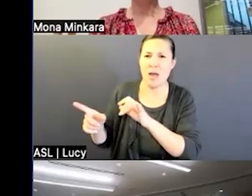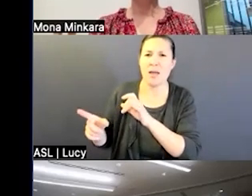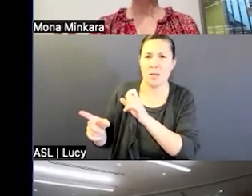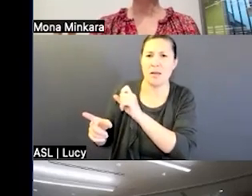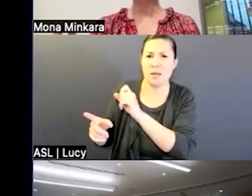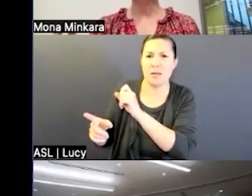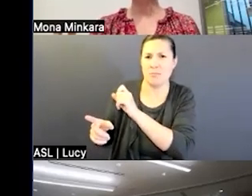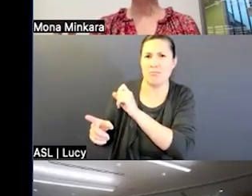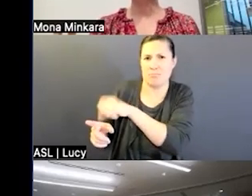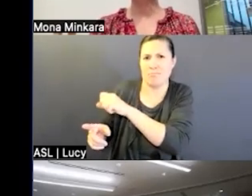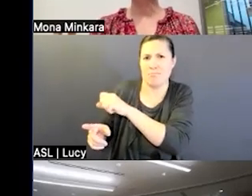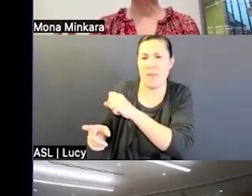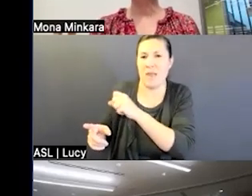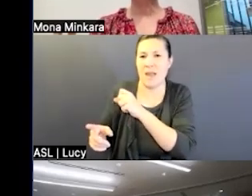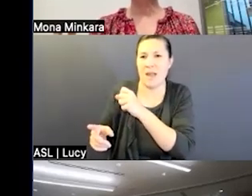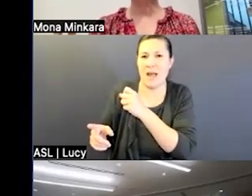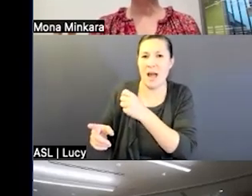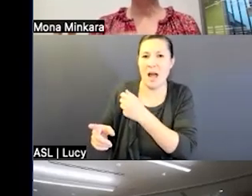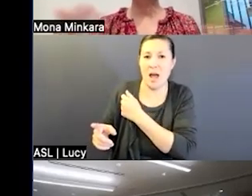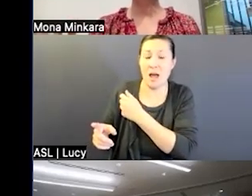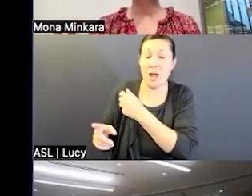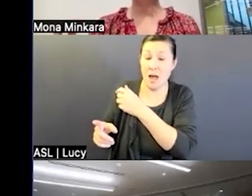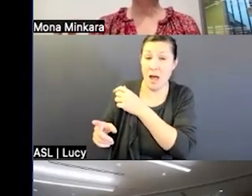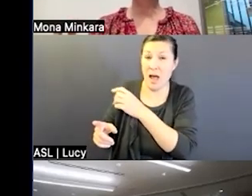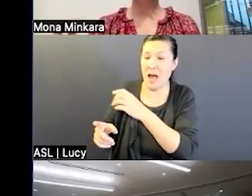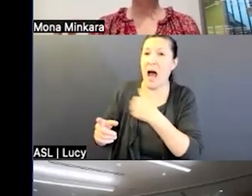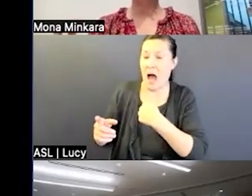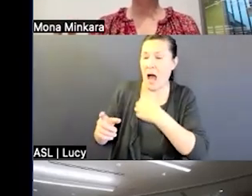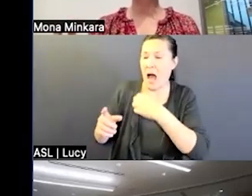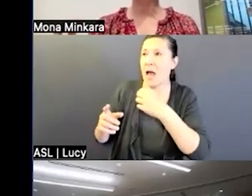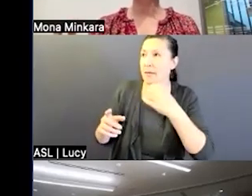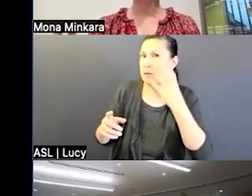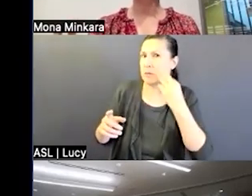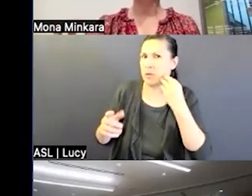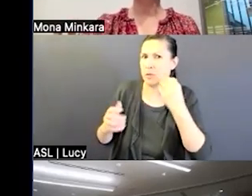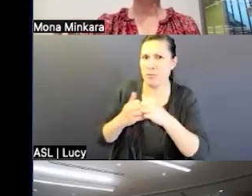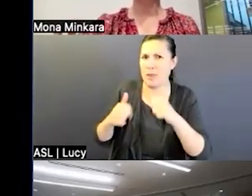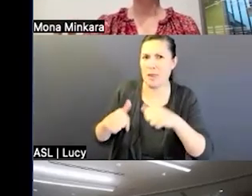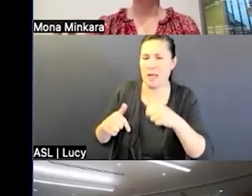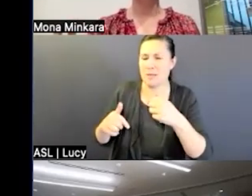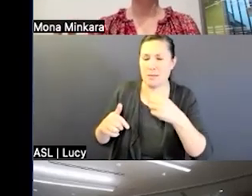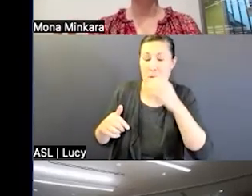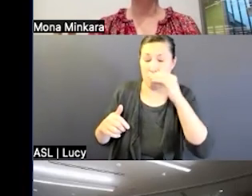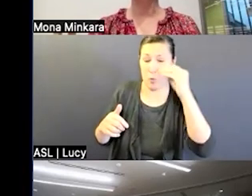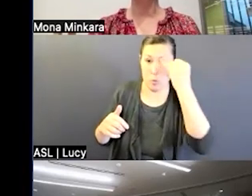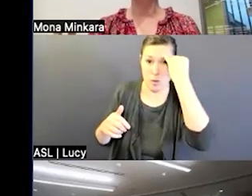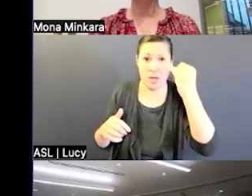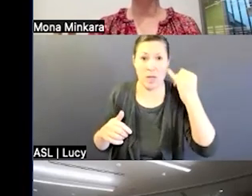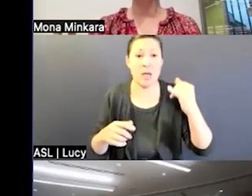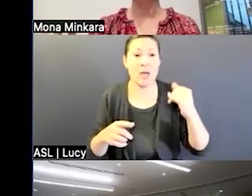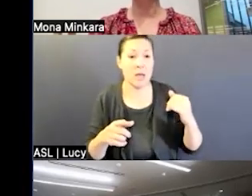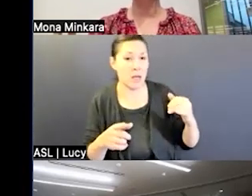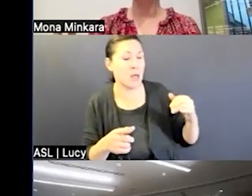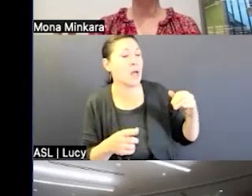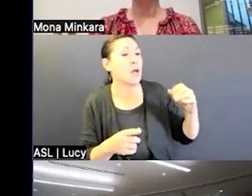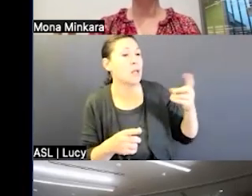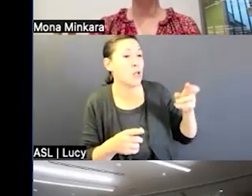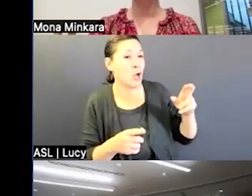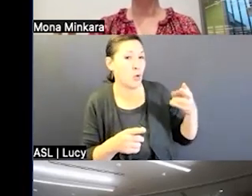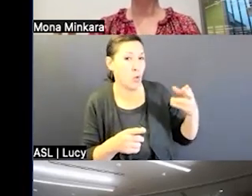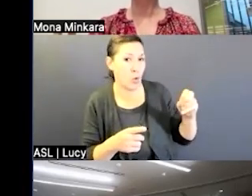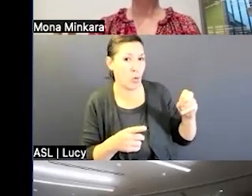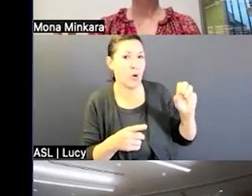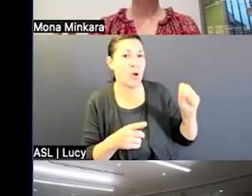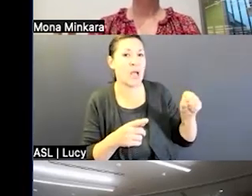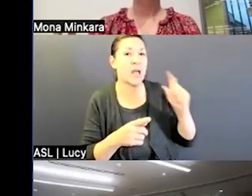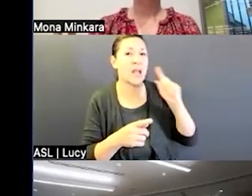thing. And deaf blind people, they still use sign language, but it's different. They'll press their hand in their communication